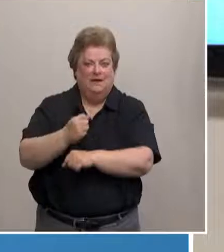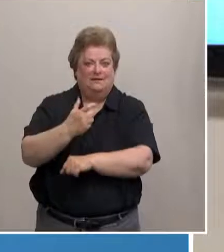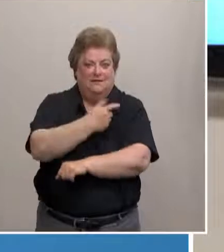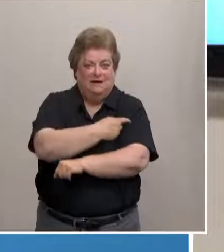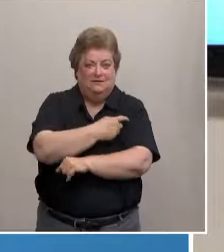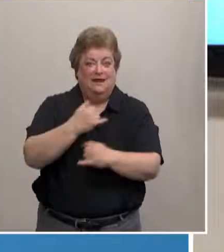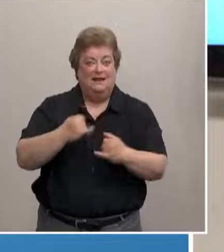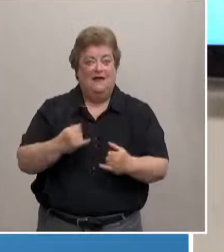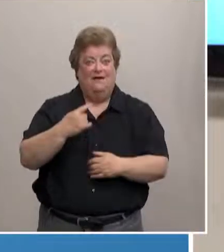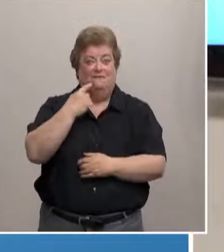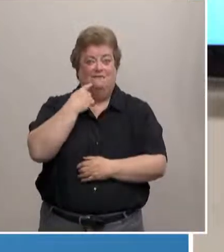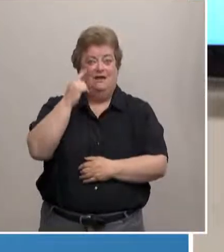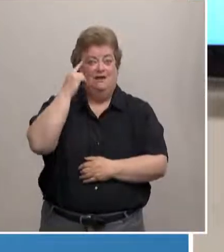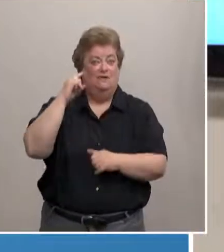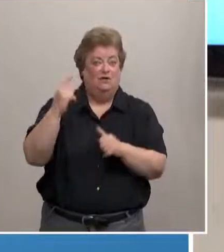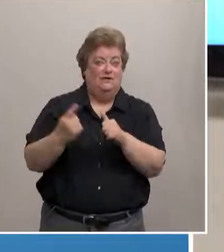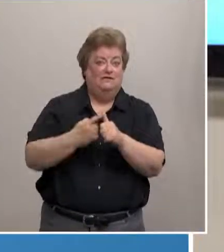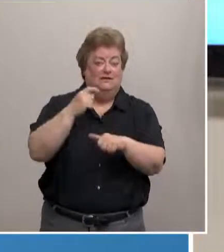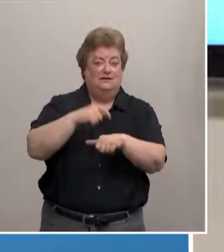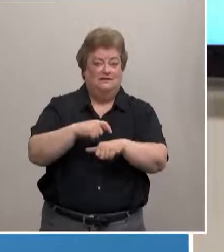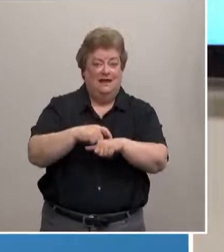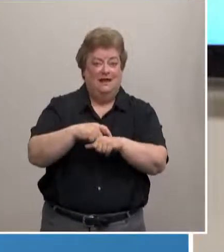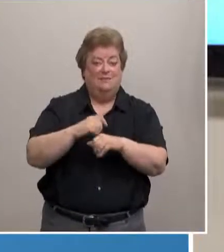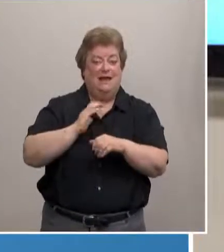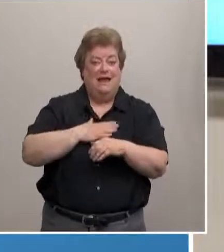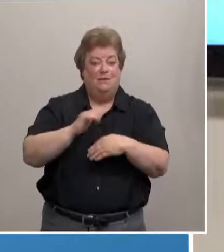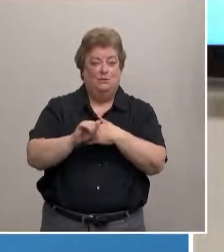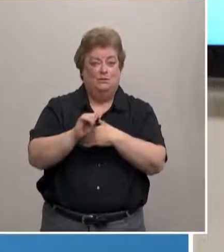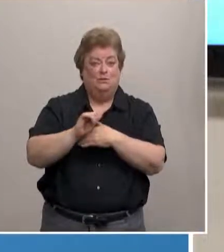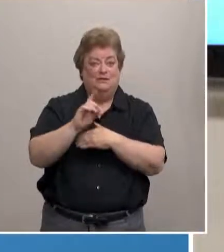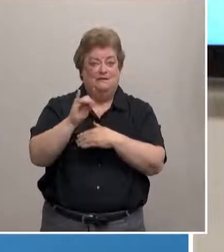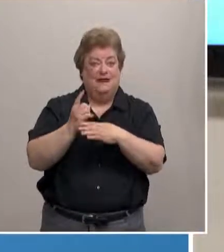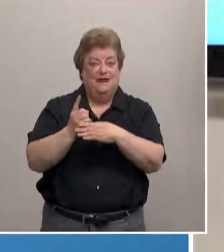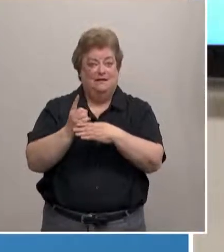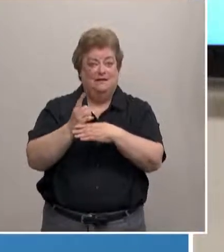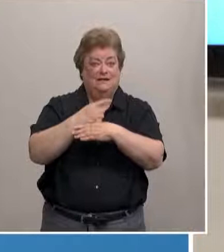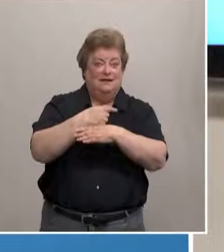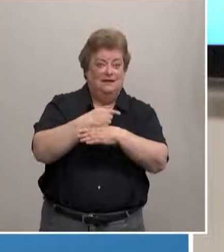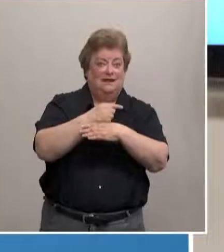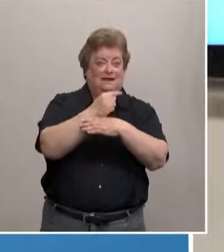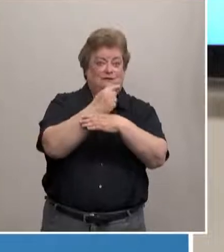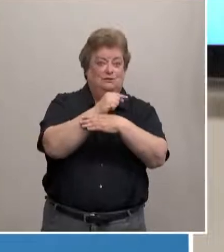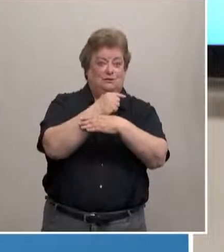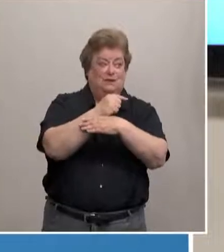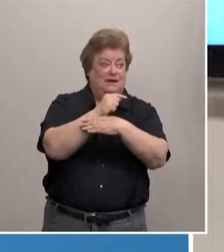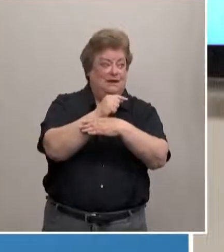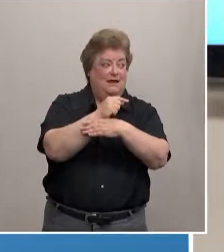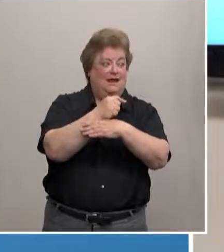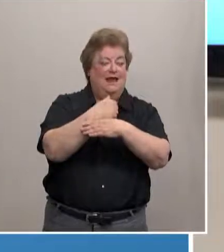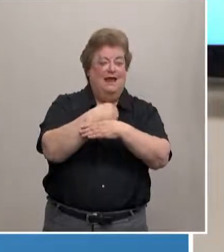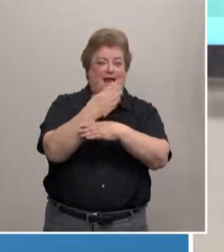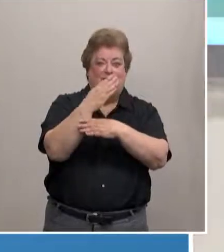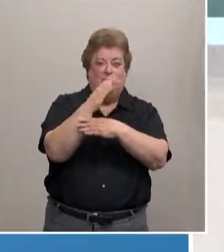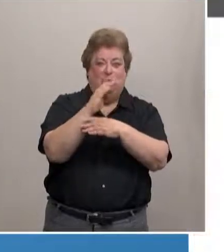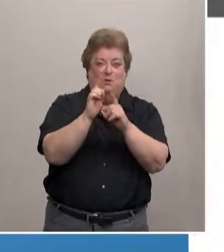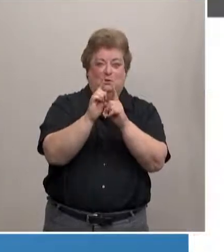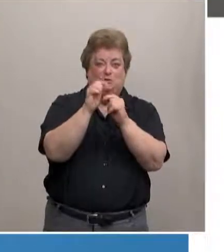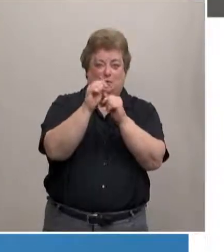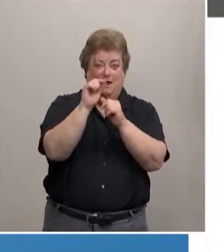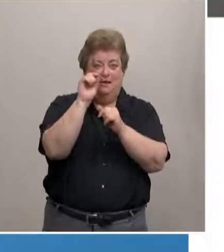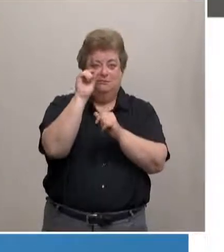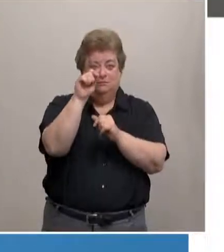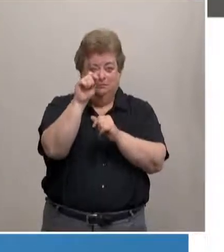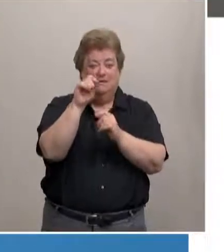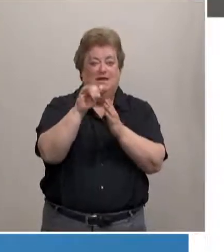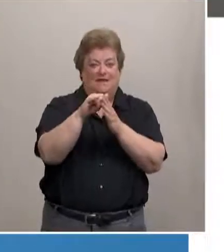first time, you can see that the risk dial in green is represented by the blue square outlined in red